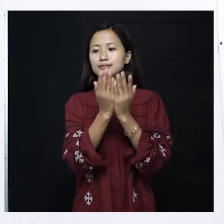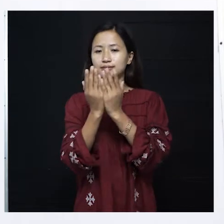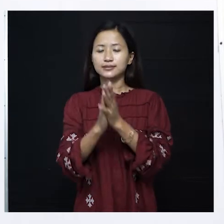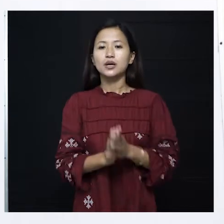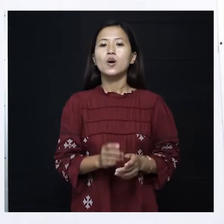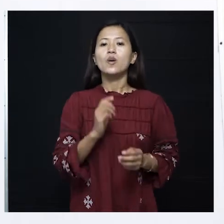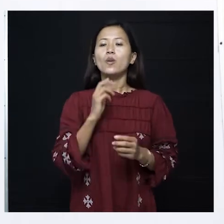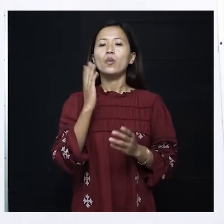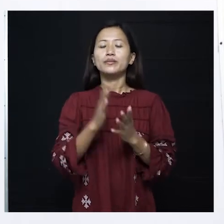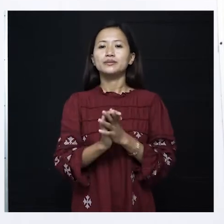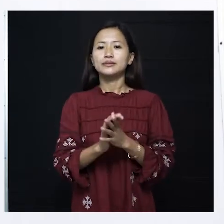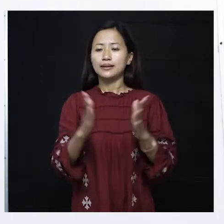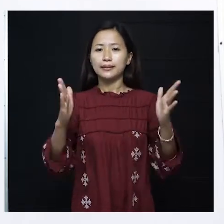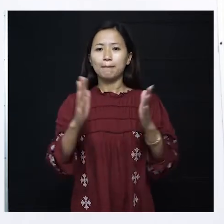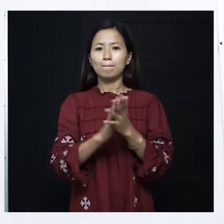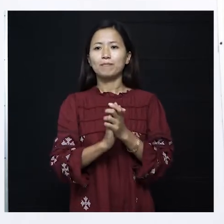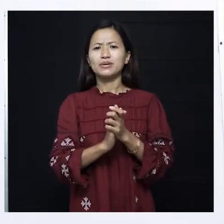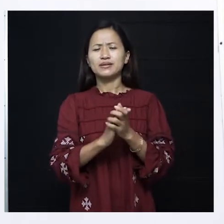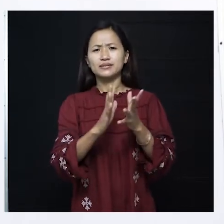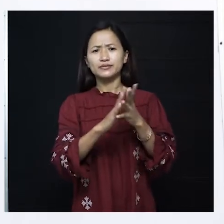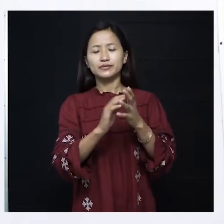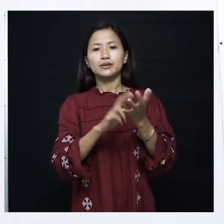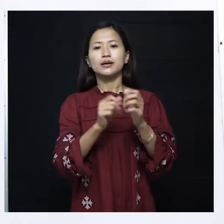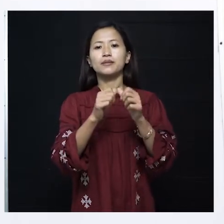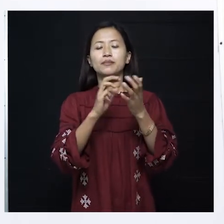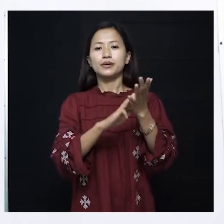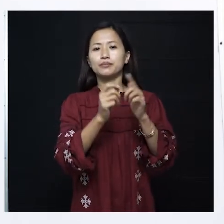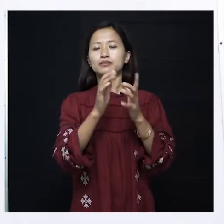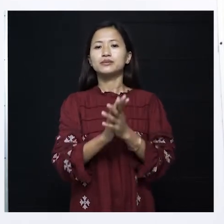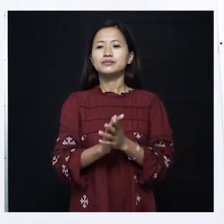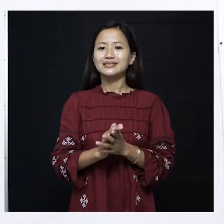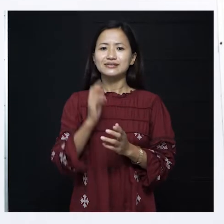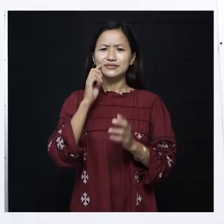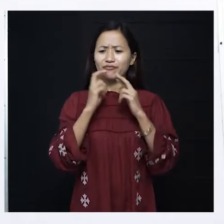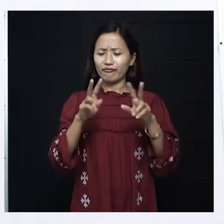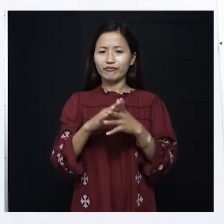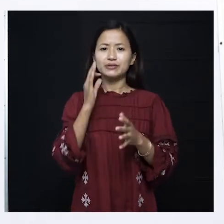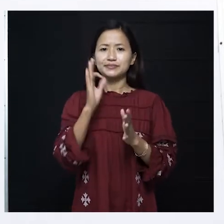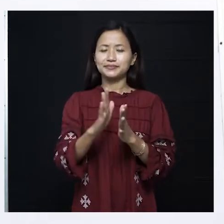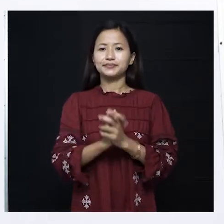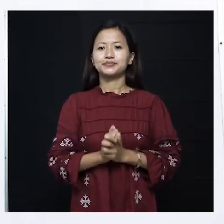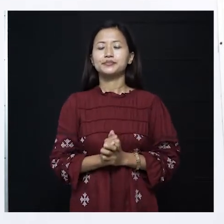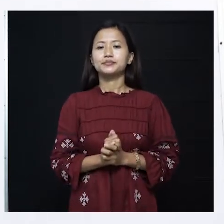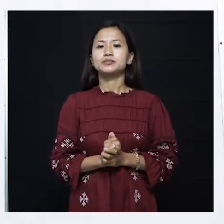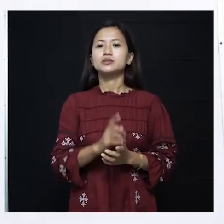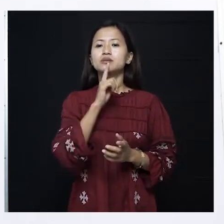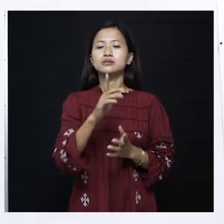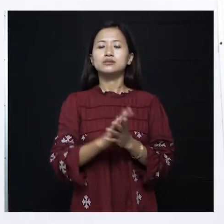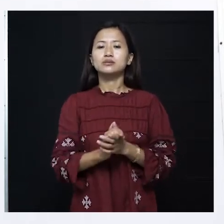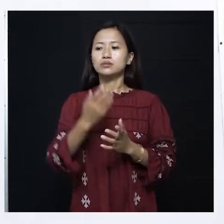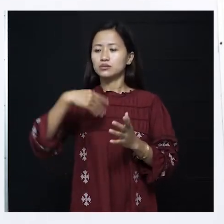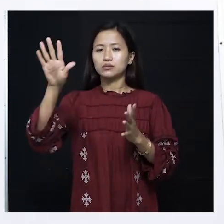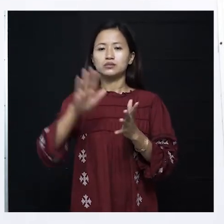say map, we all know that map is again very important, right? For example, okay, let's say you are